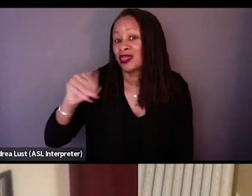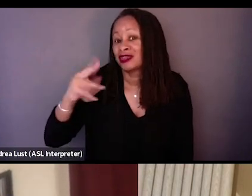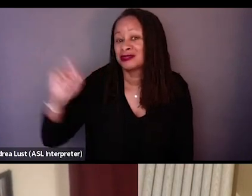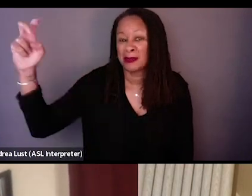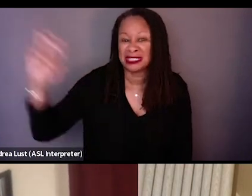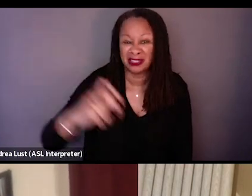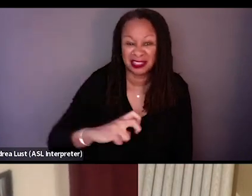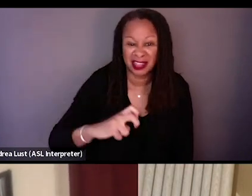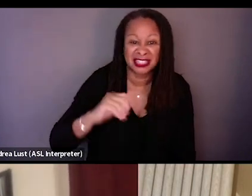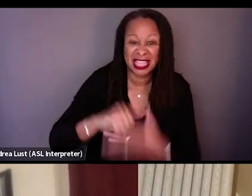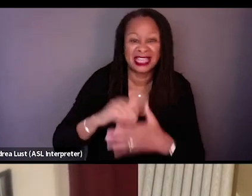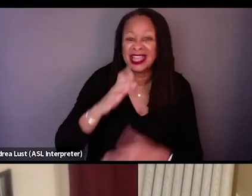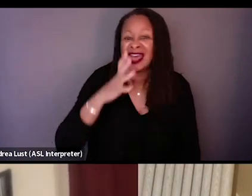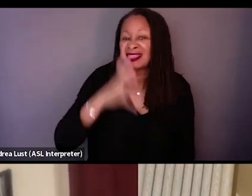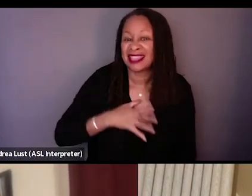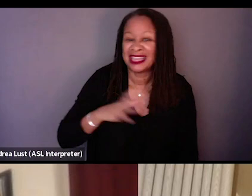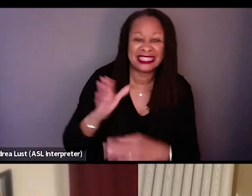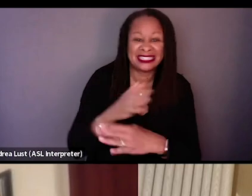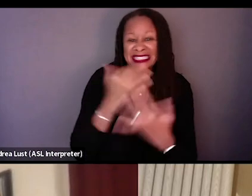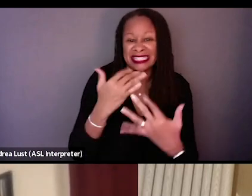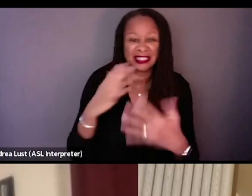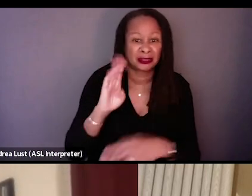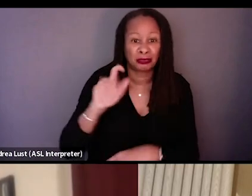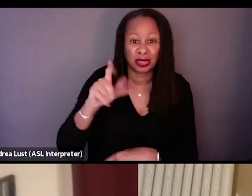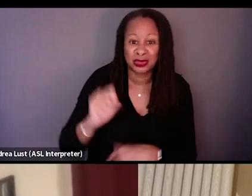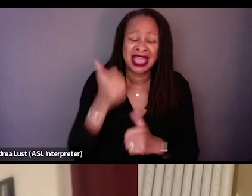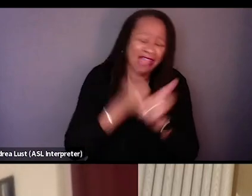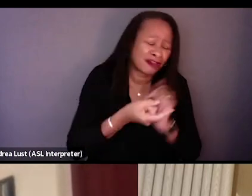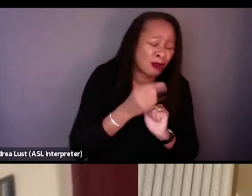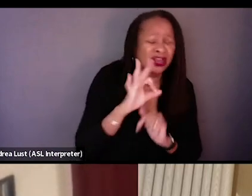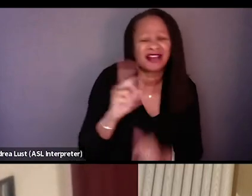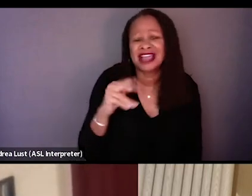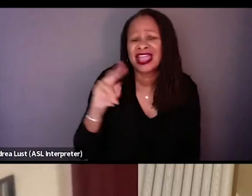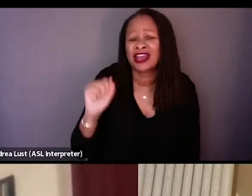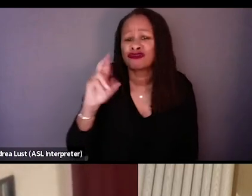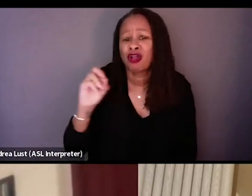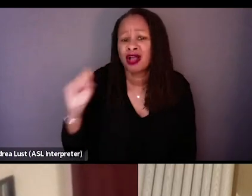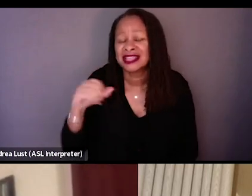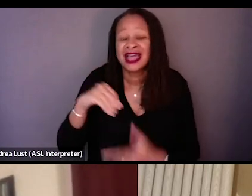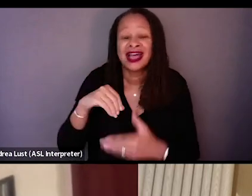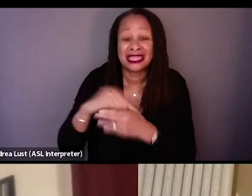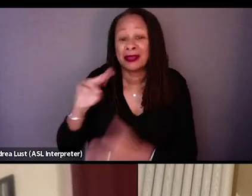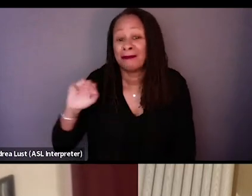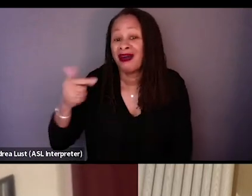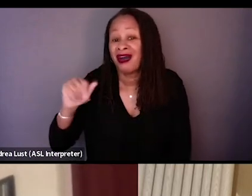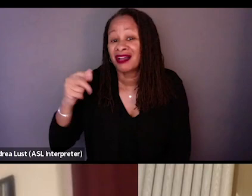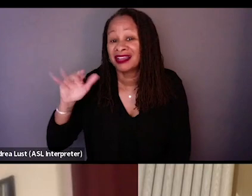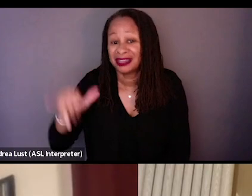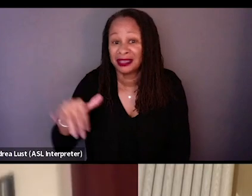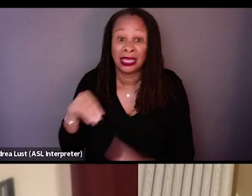Blues. Every moment of Diana Ross and Mahogany. And in the Black community, these things hit us that way,